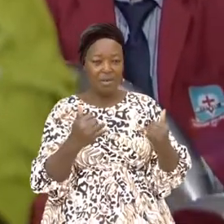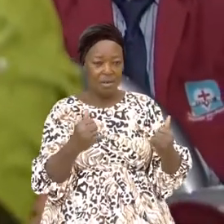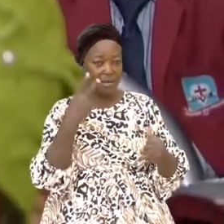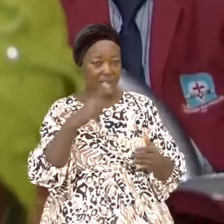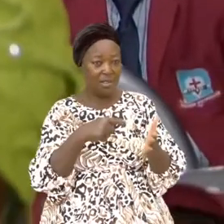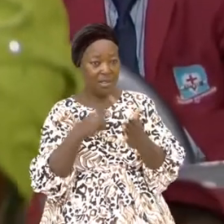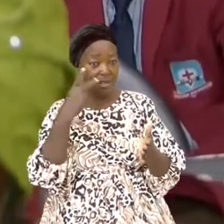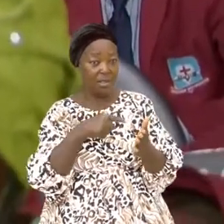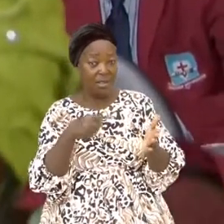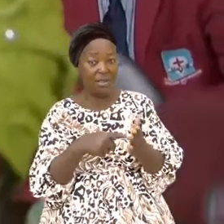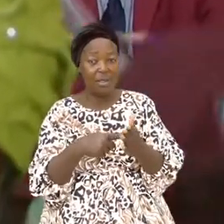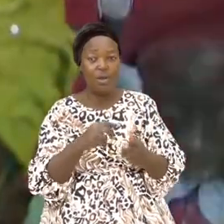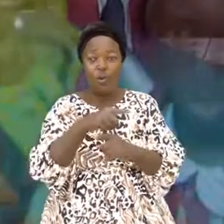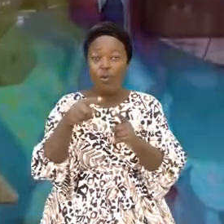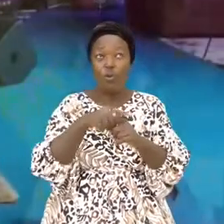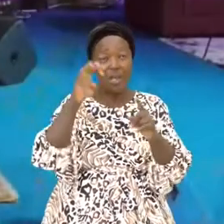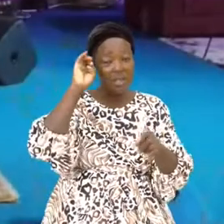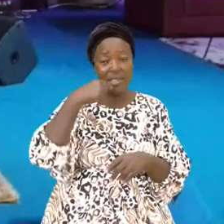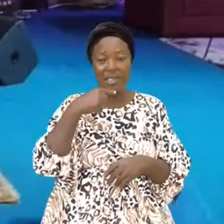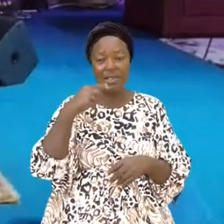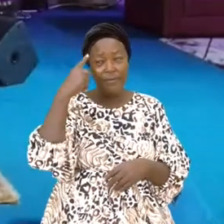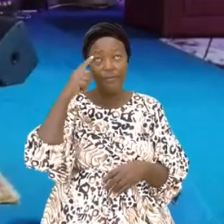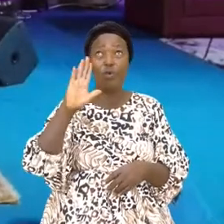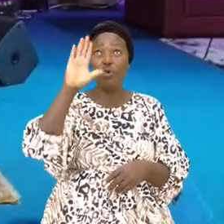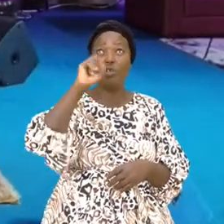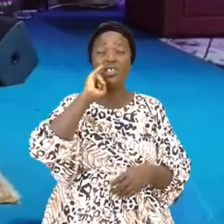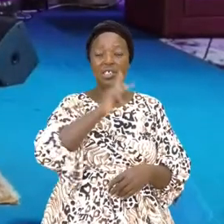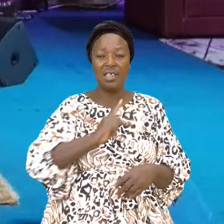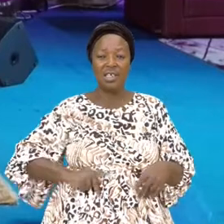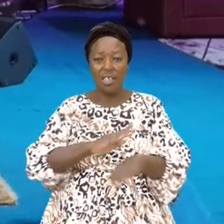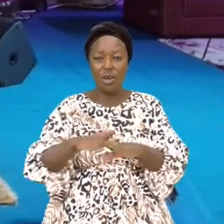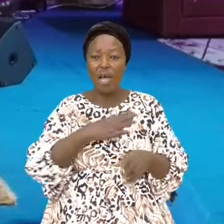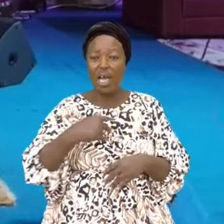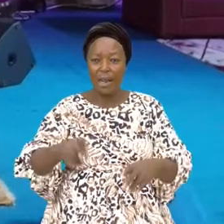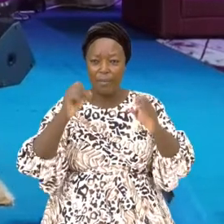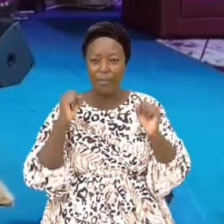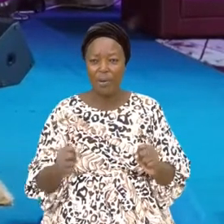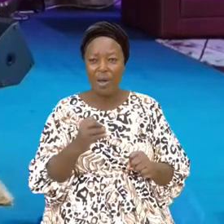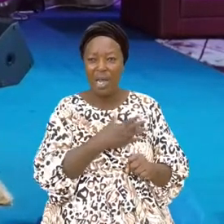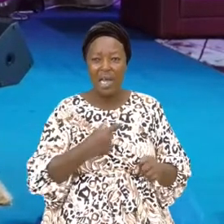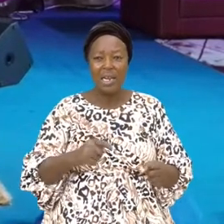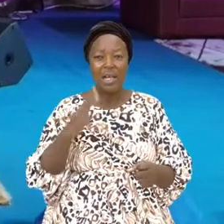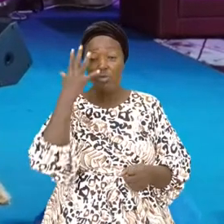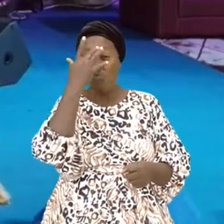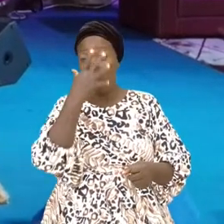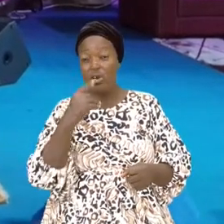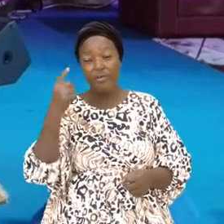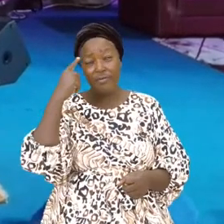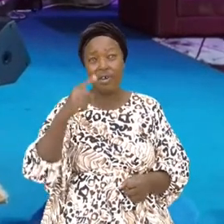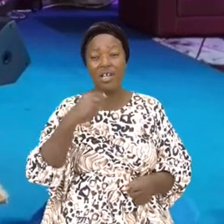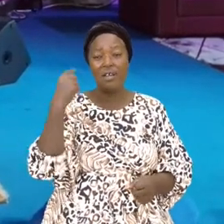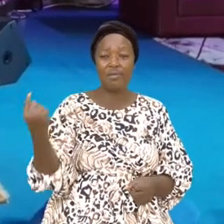at this. When it says, for thine is the kingdom and the power and the glory